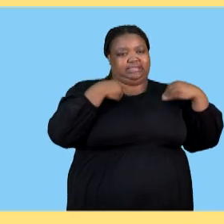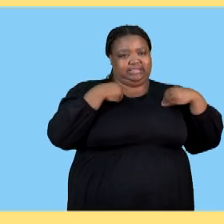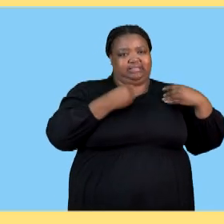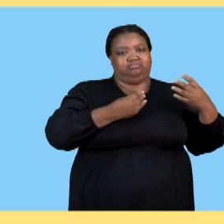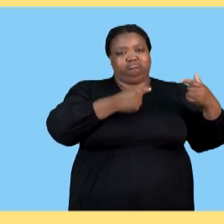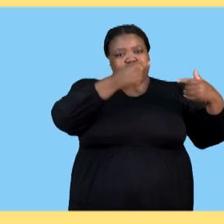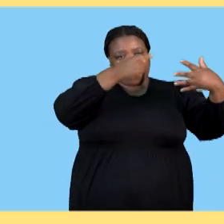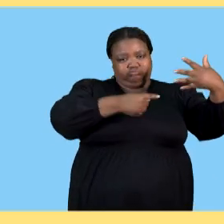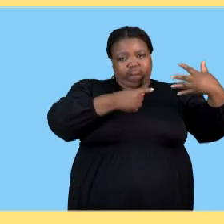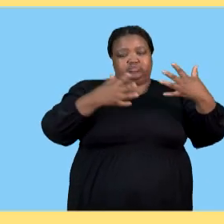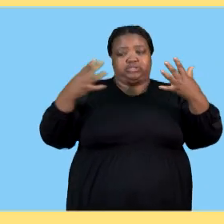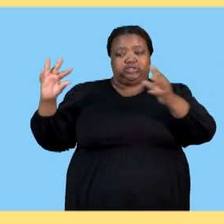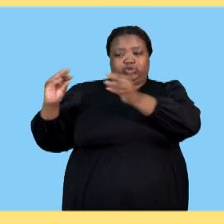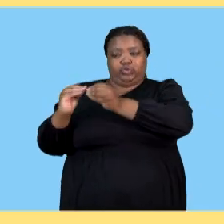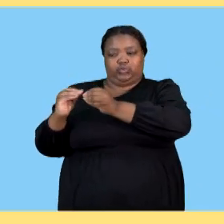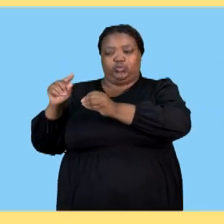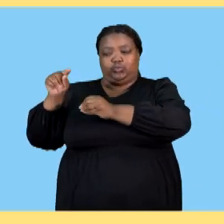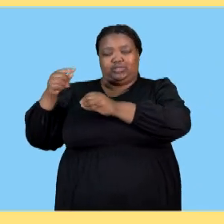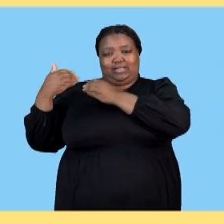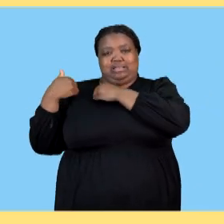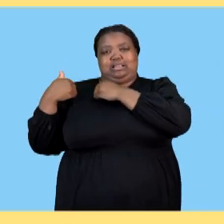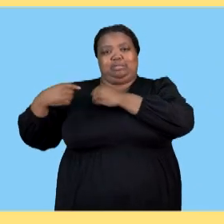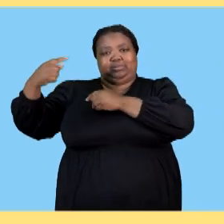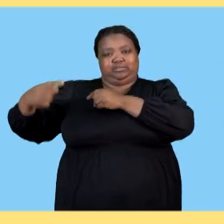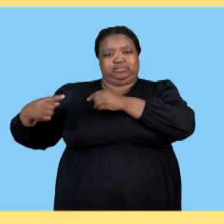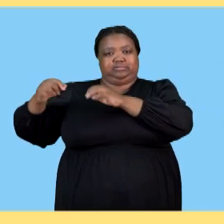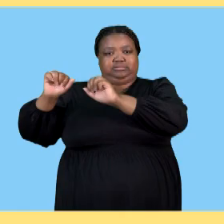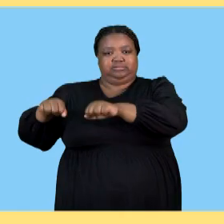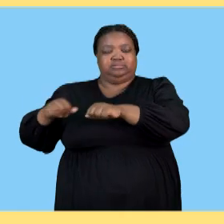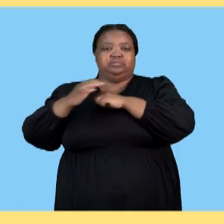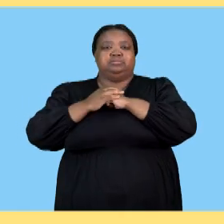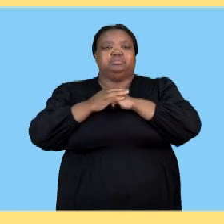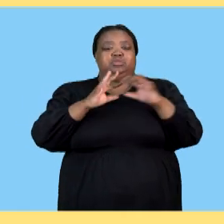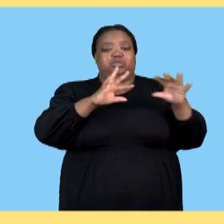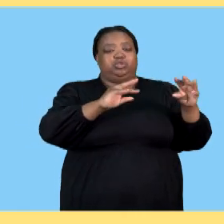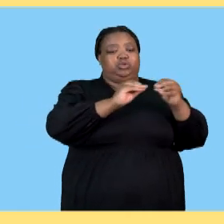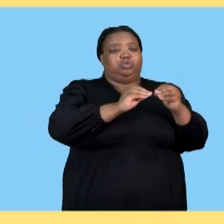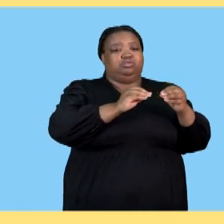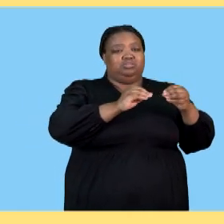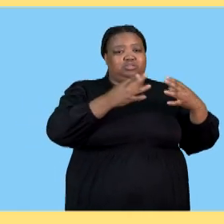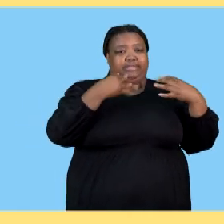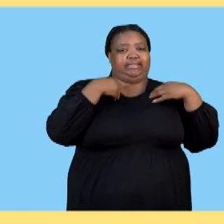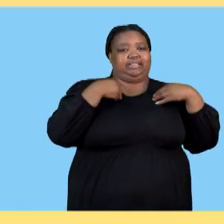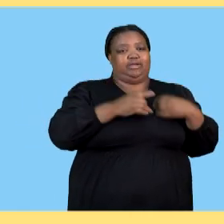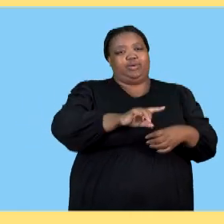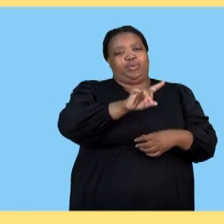assets as to total liabilities. Now, the total assets